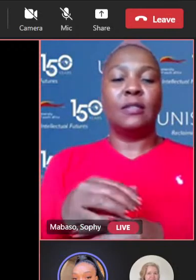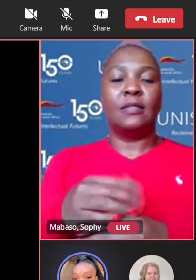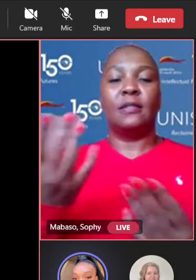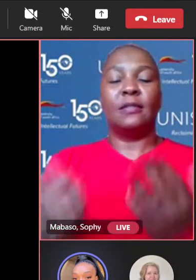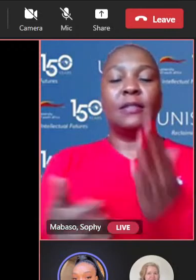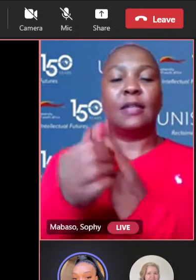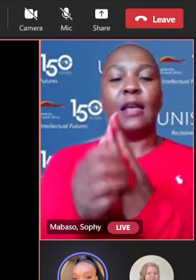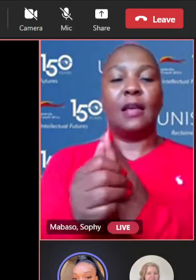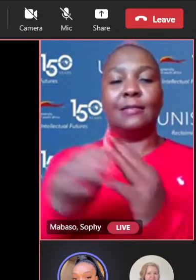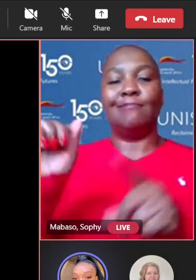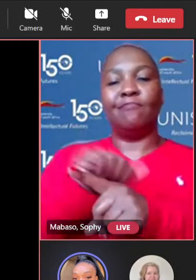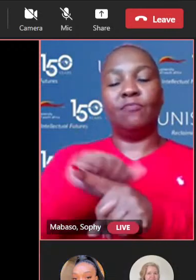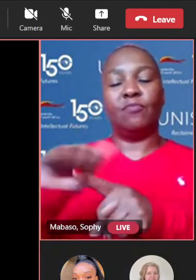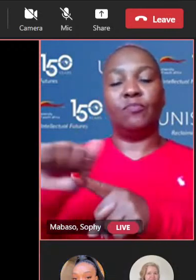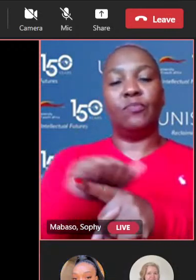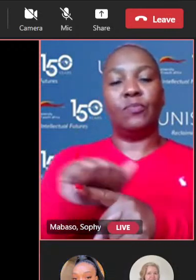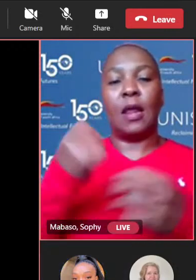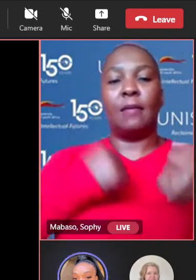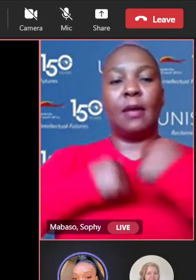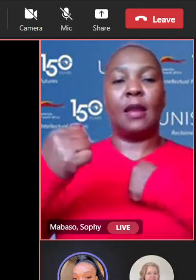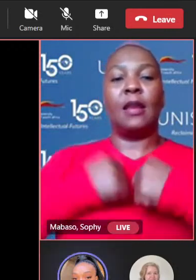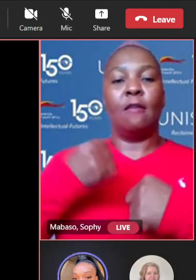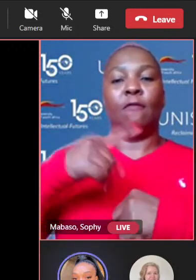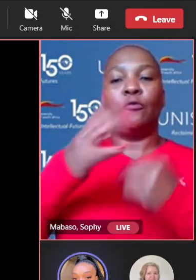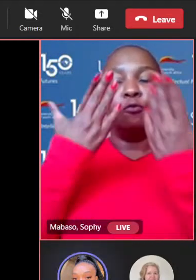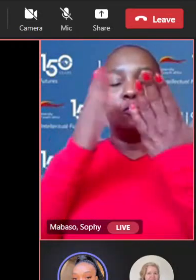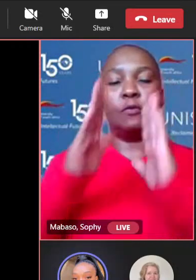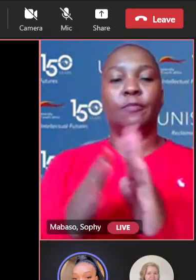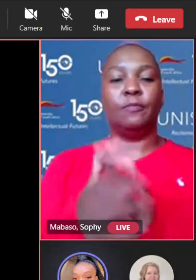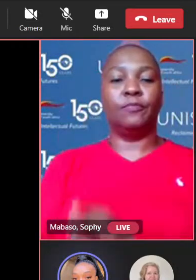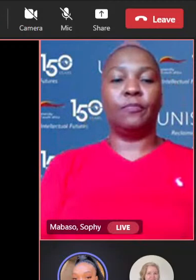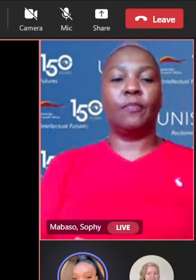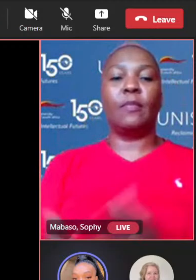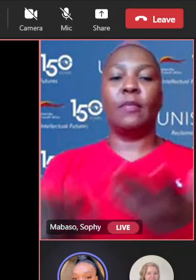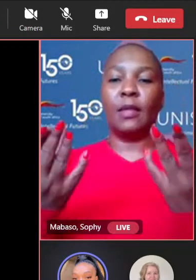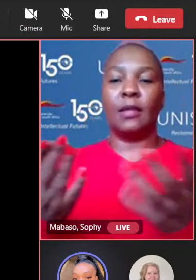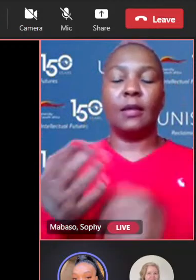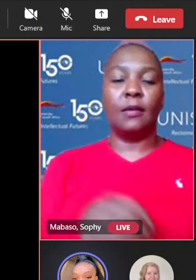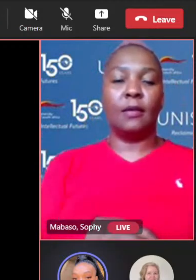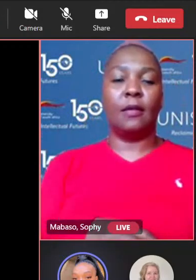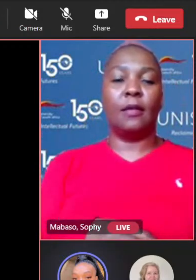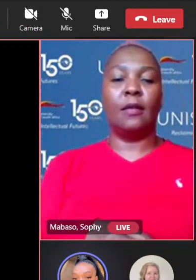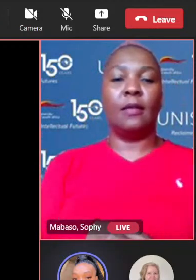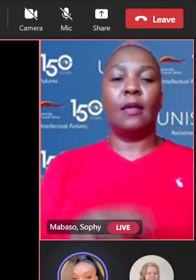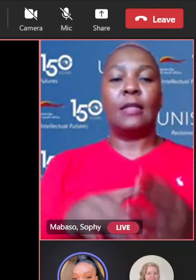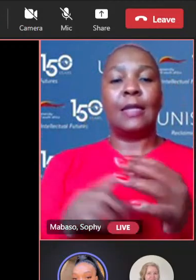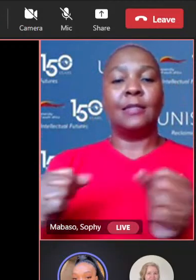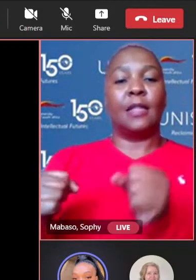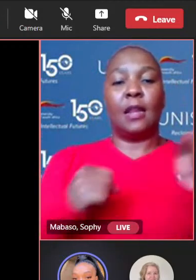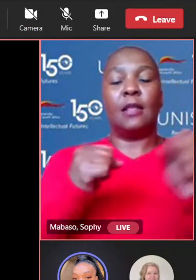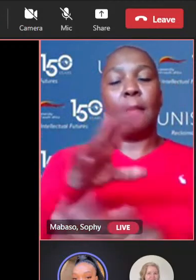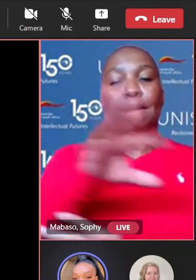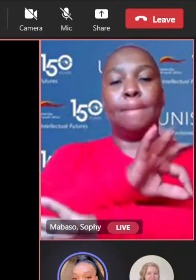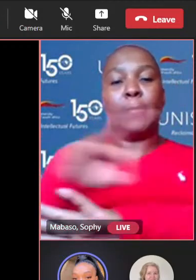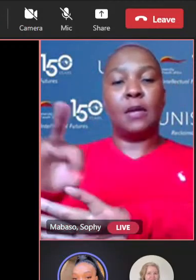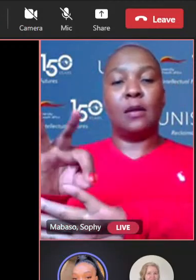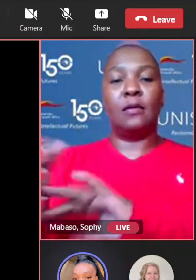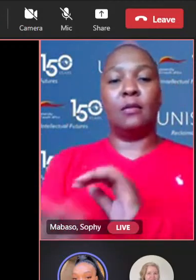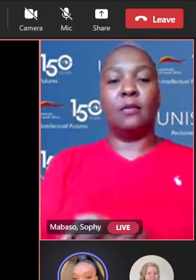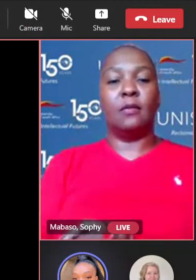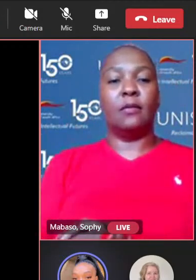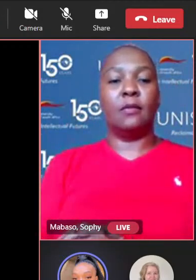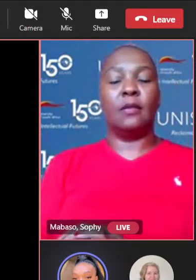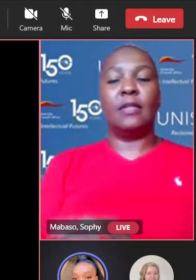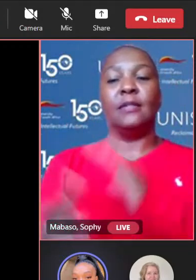administrator for students. So colleagues, under the strategic plan, the digital